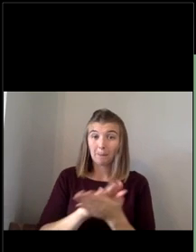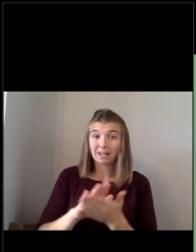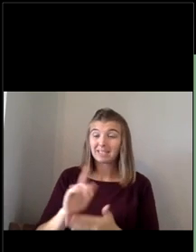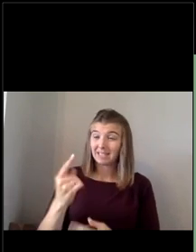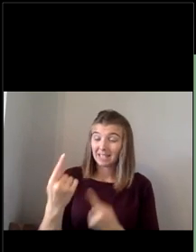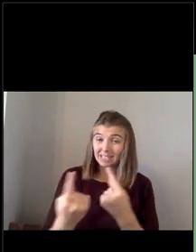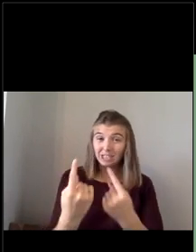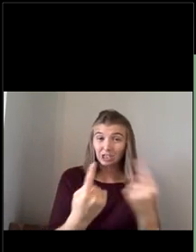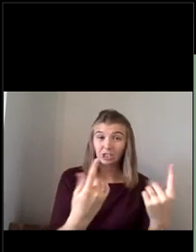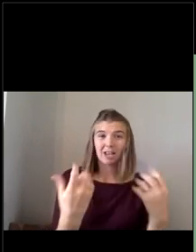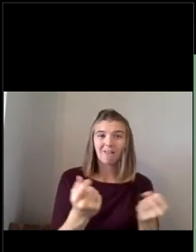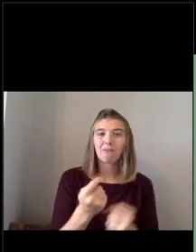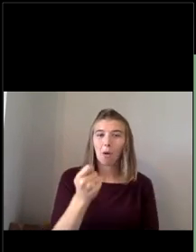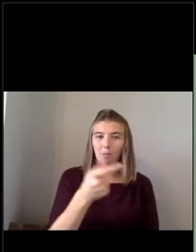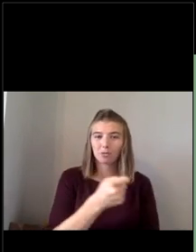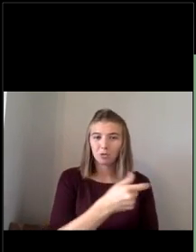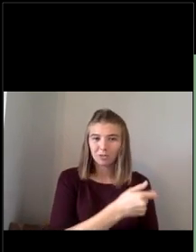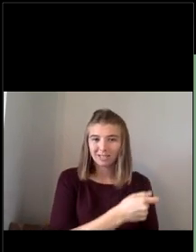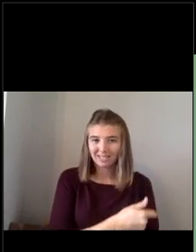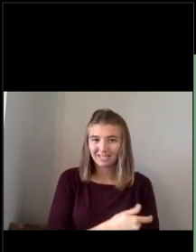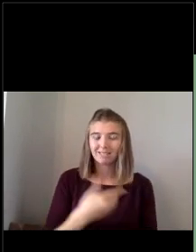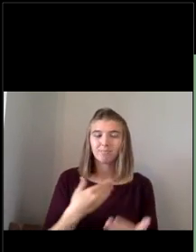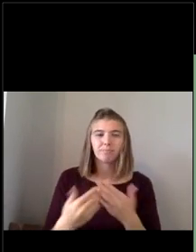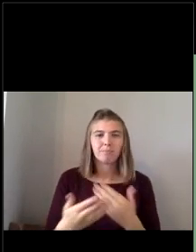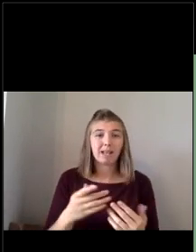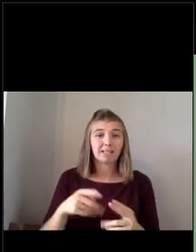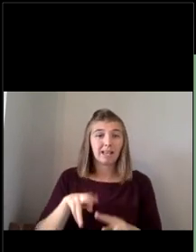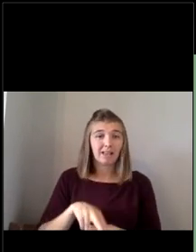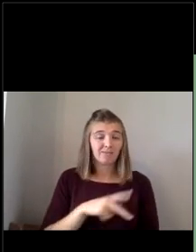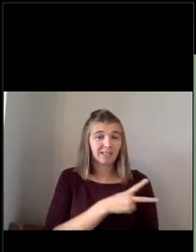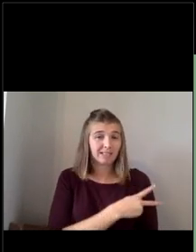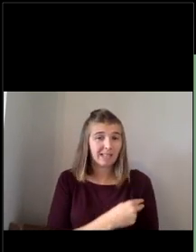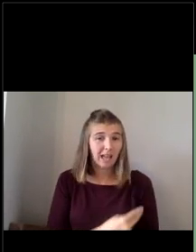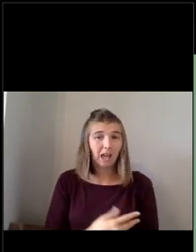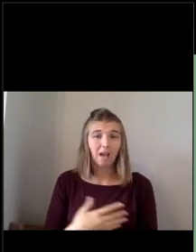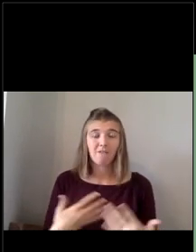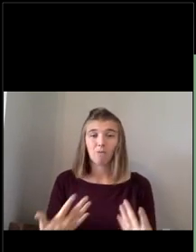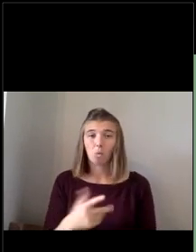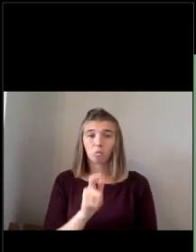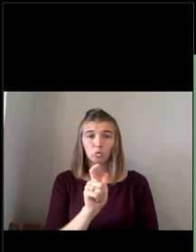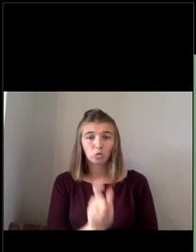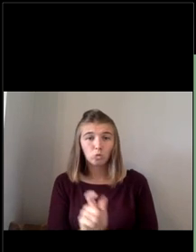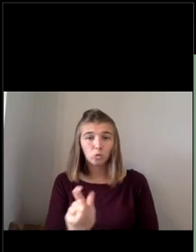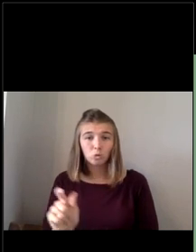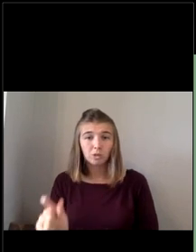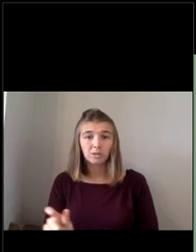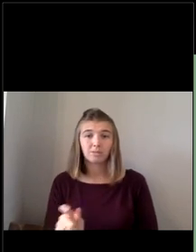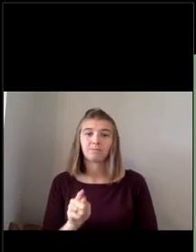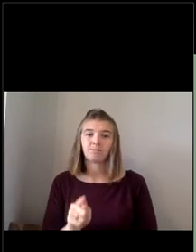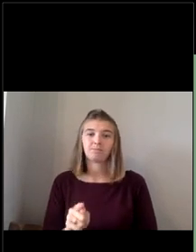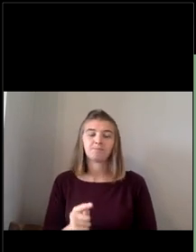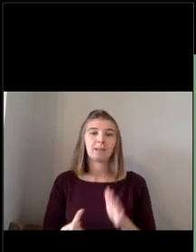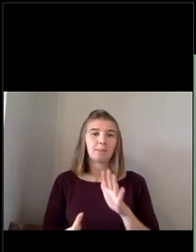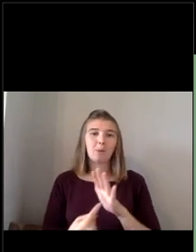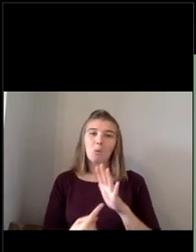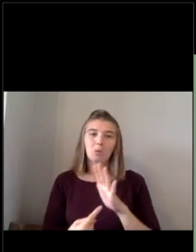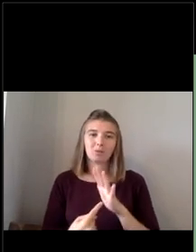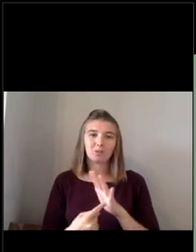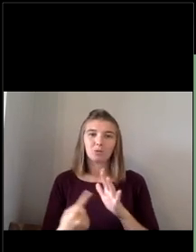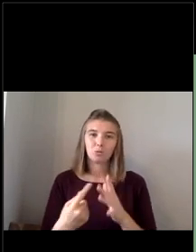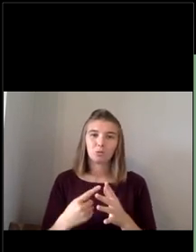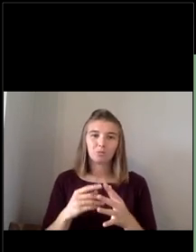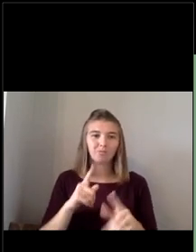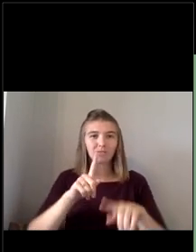define concerns when it comes to diversity. And it's important that we engage with diversity to help, you